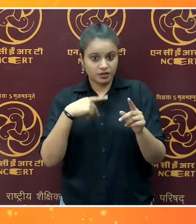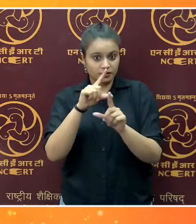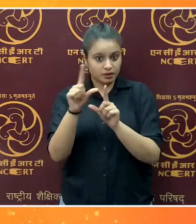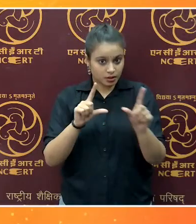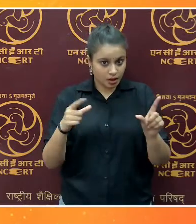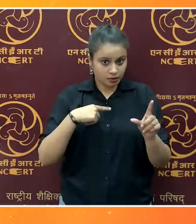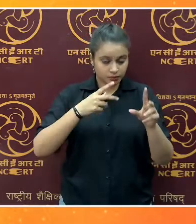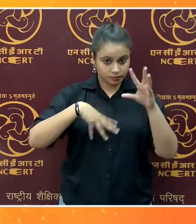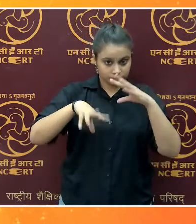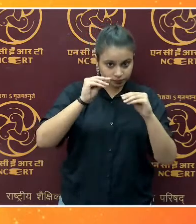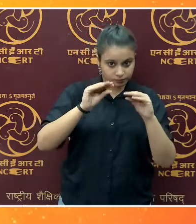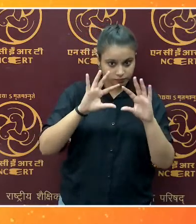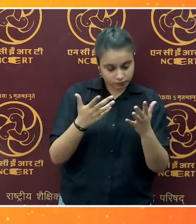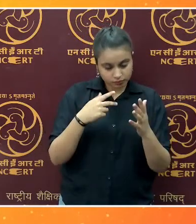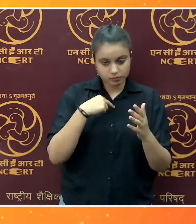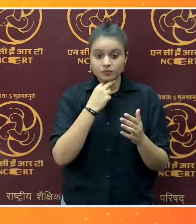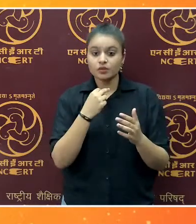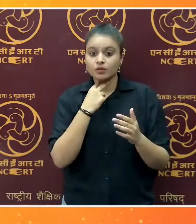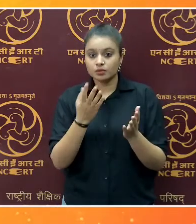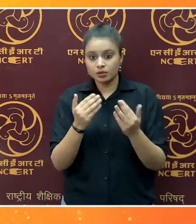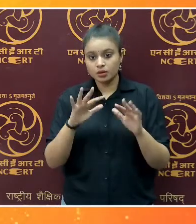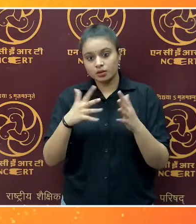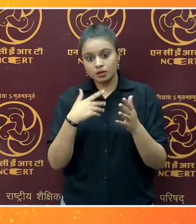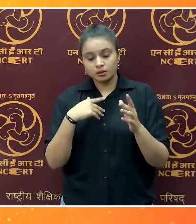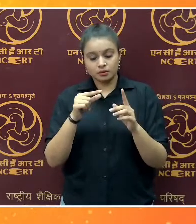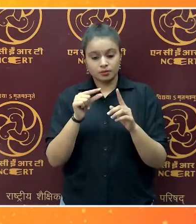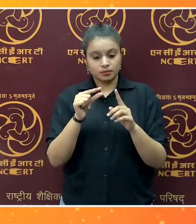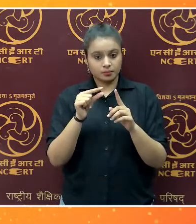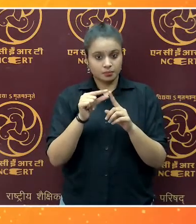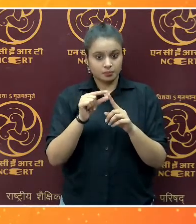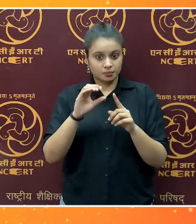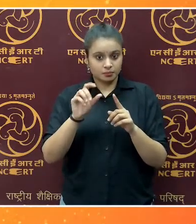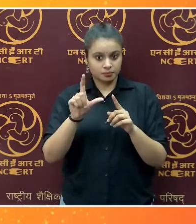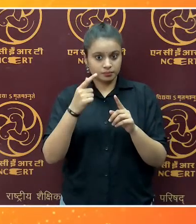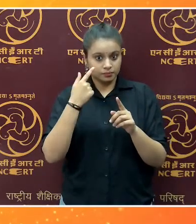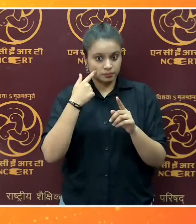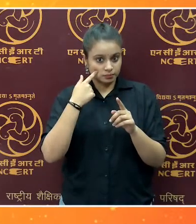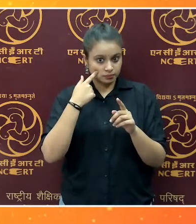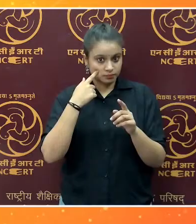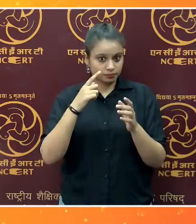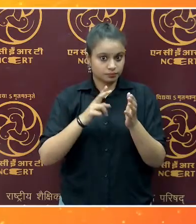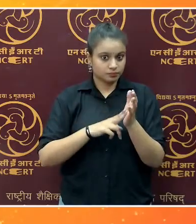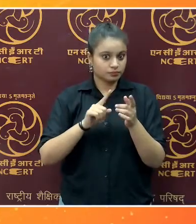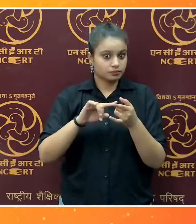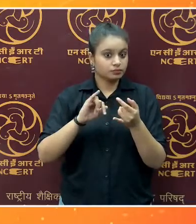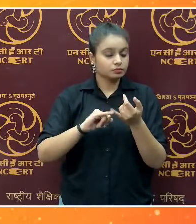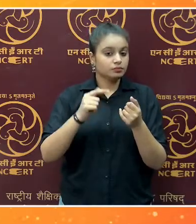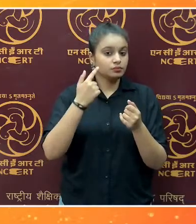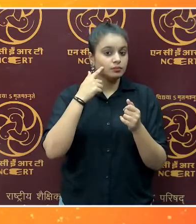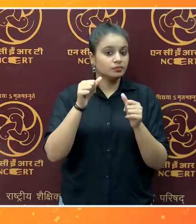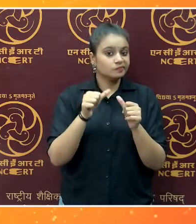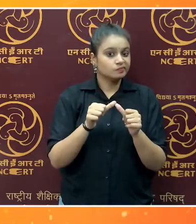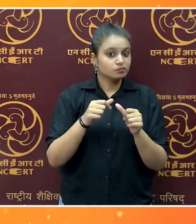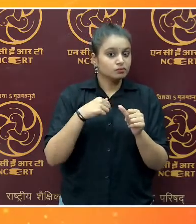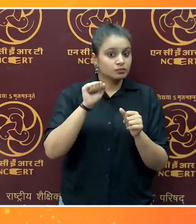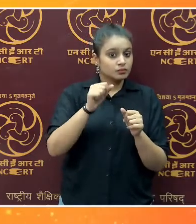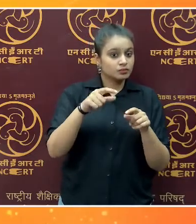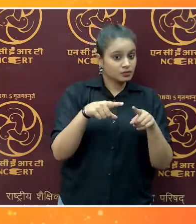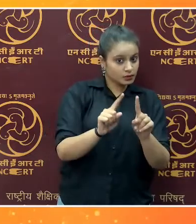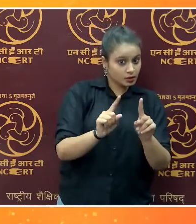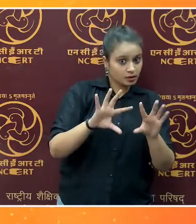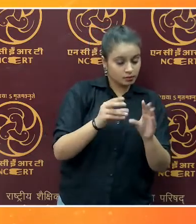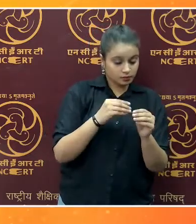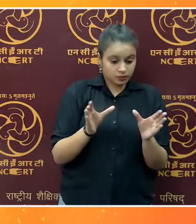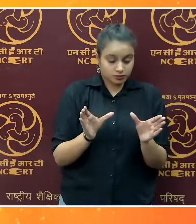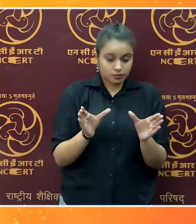Yeah. And the parrot is named Polynesia after being polyglot. Okay. And Polynesia itself is a